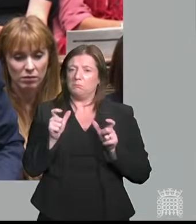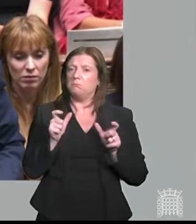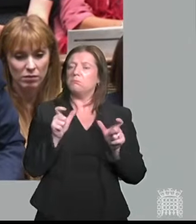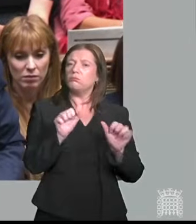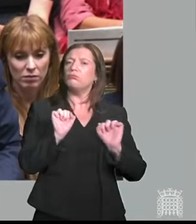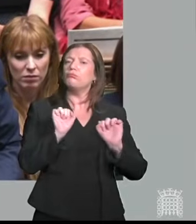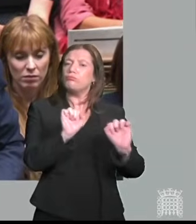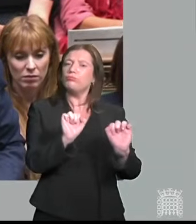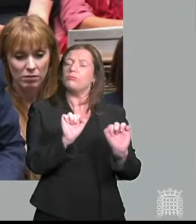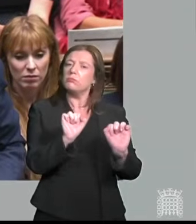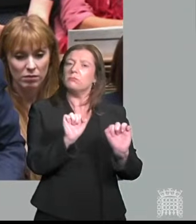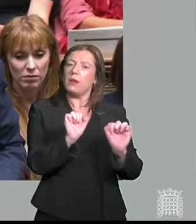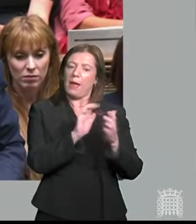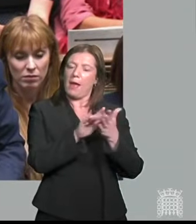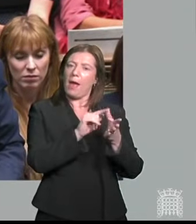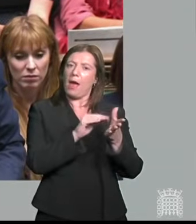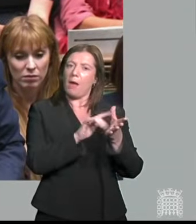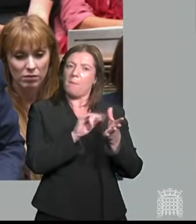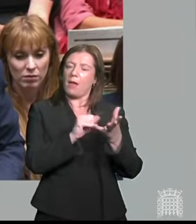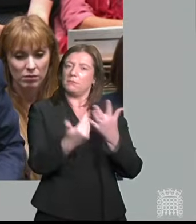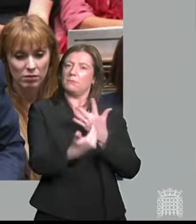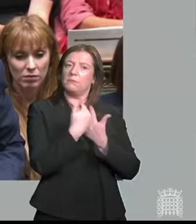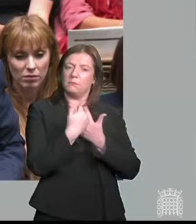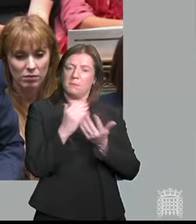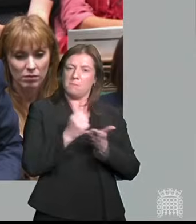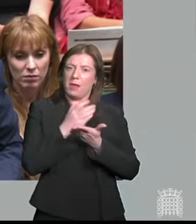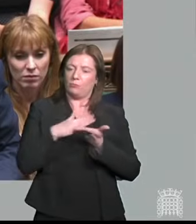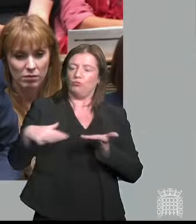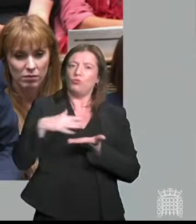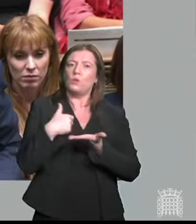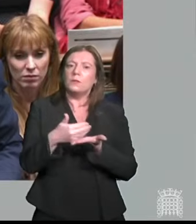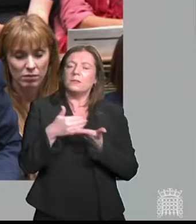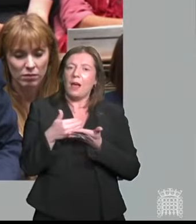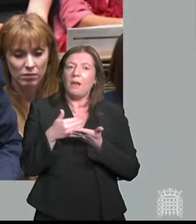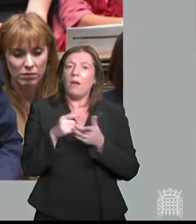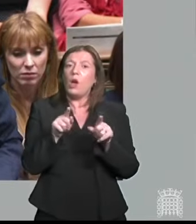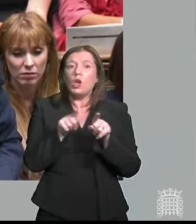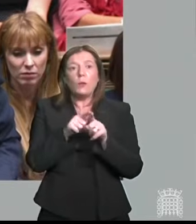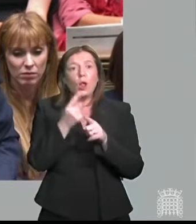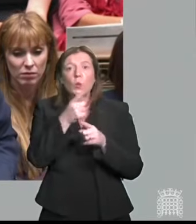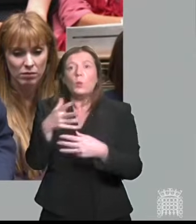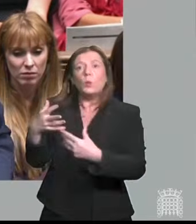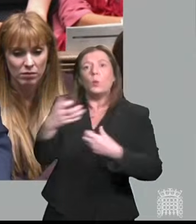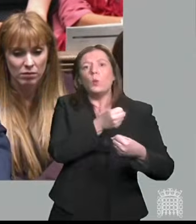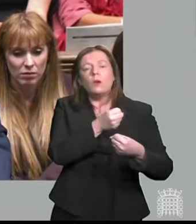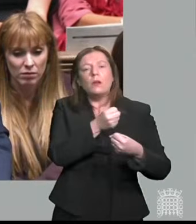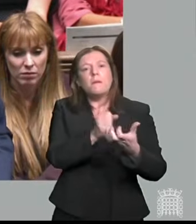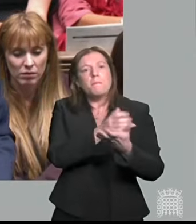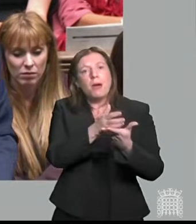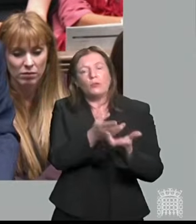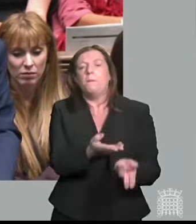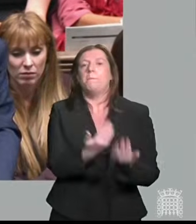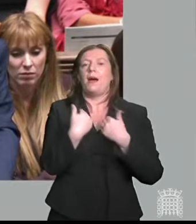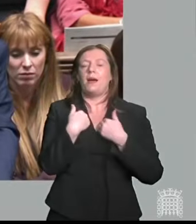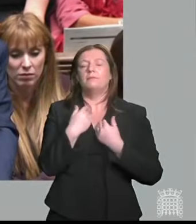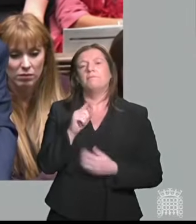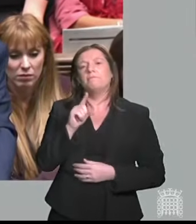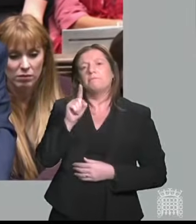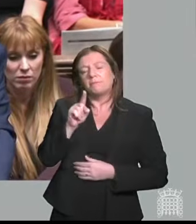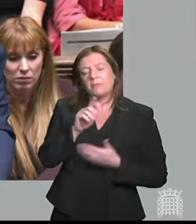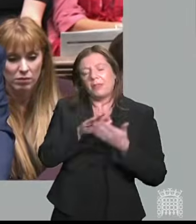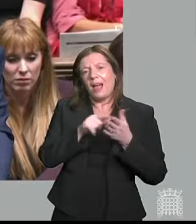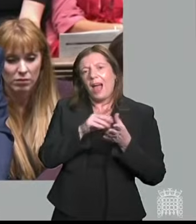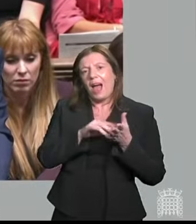Hamas, keep its people safe, and bring hostages home. But isn't it clear that if Hamas had